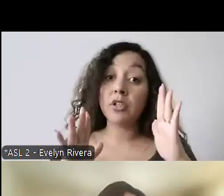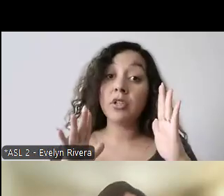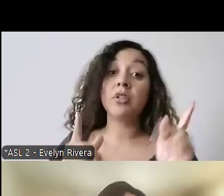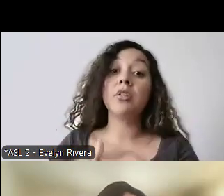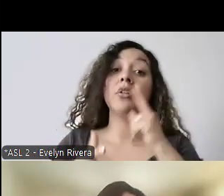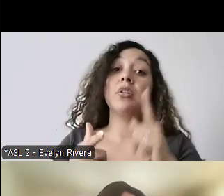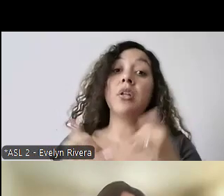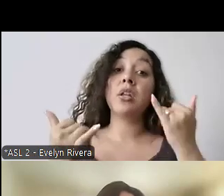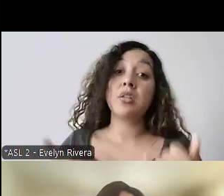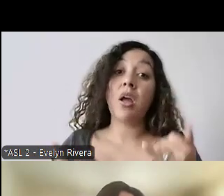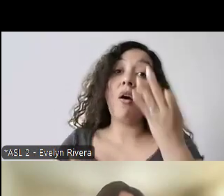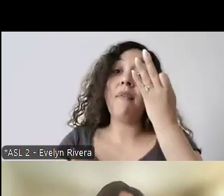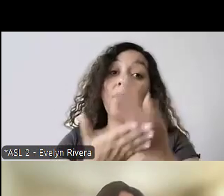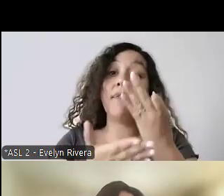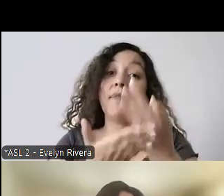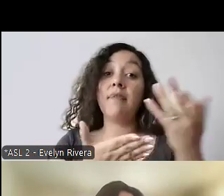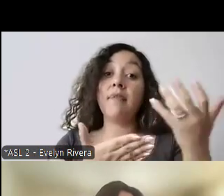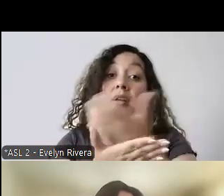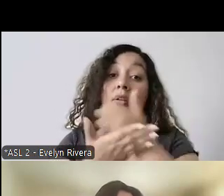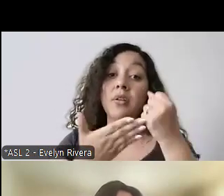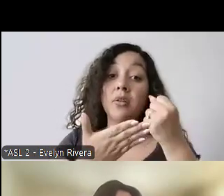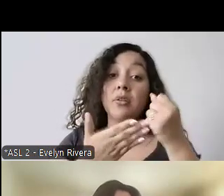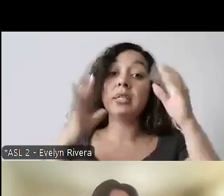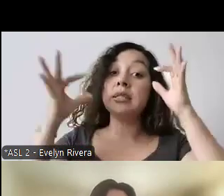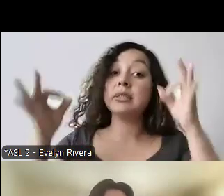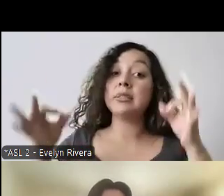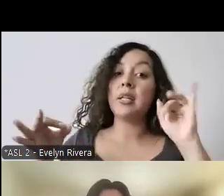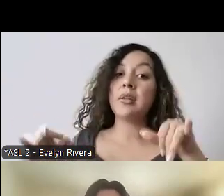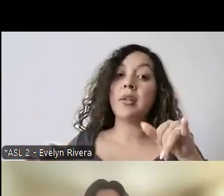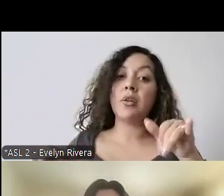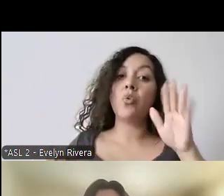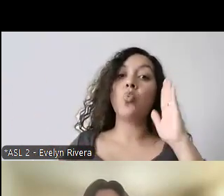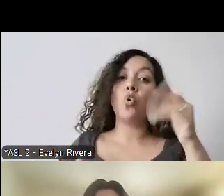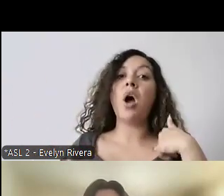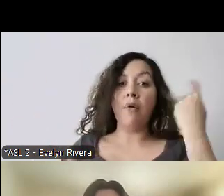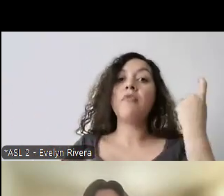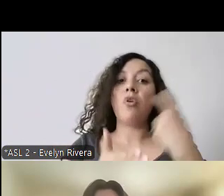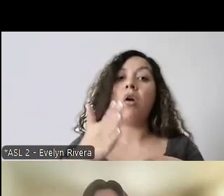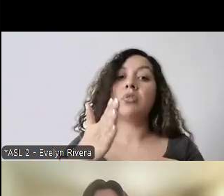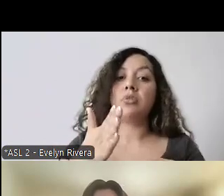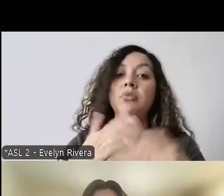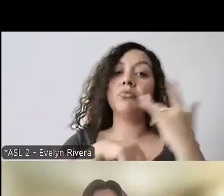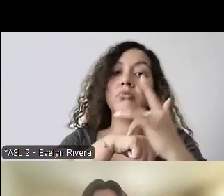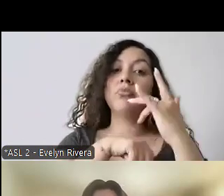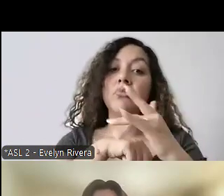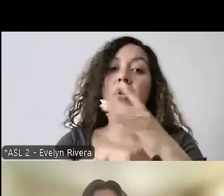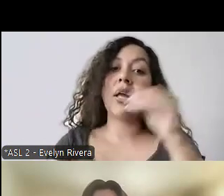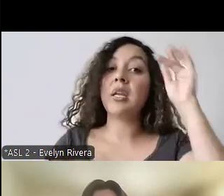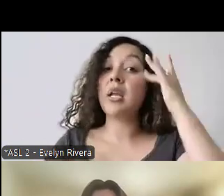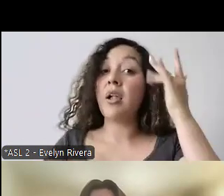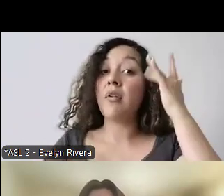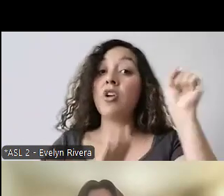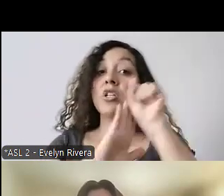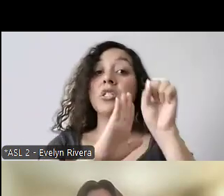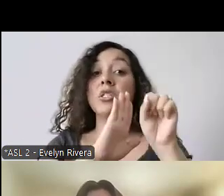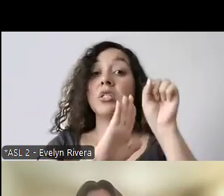the fiscal assessment from DMHC was that it would have absorbable costs. And then the California Department of